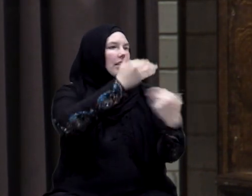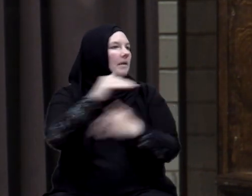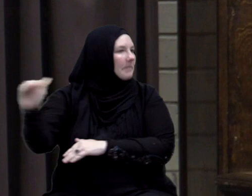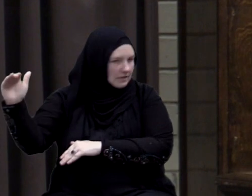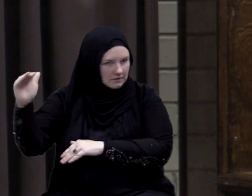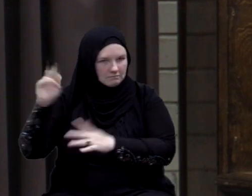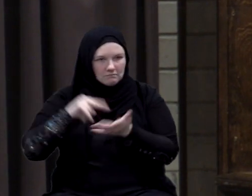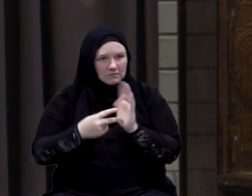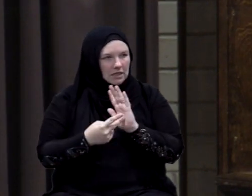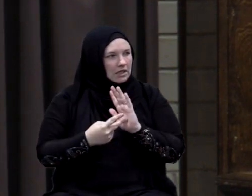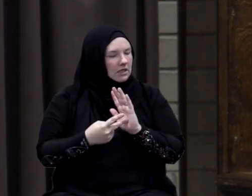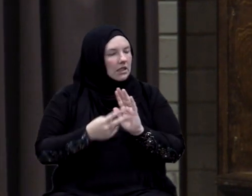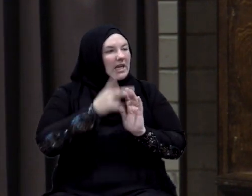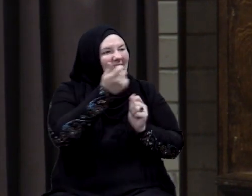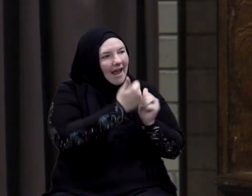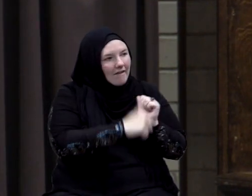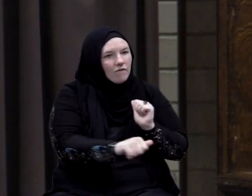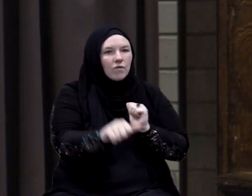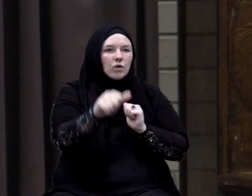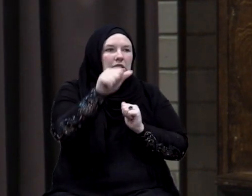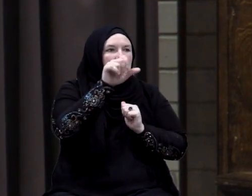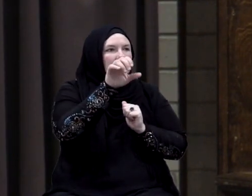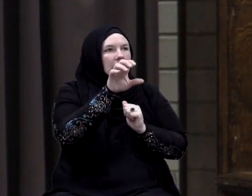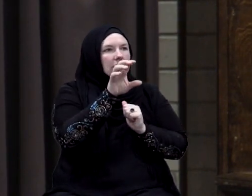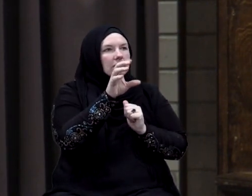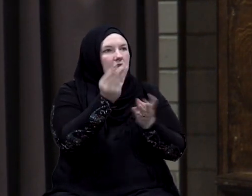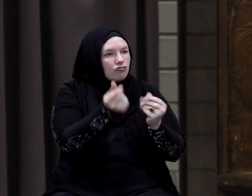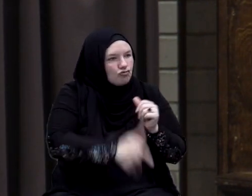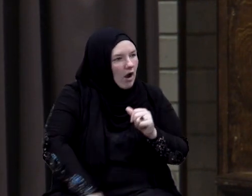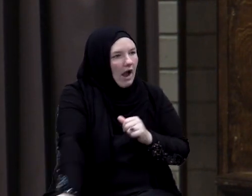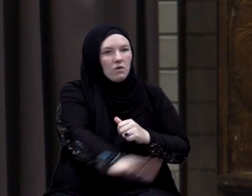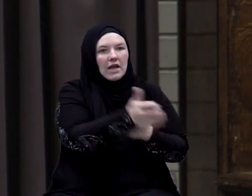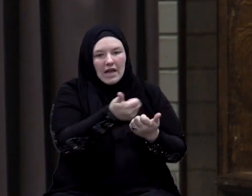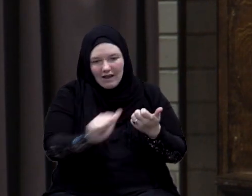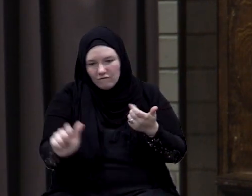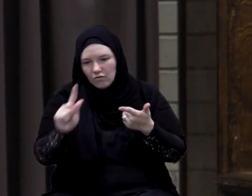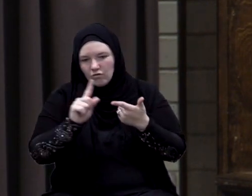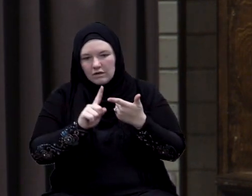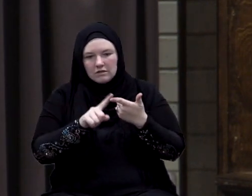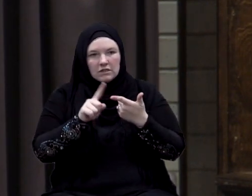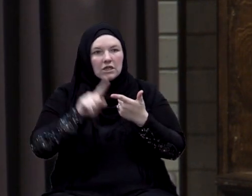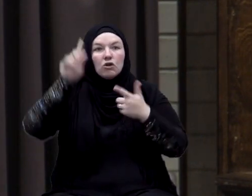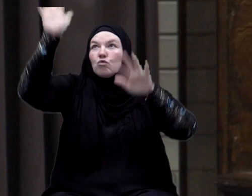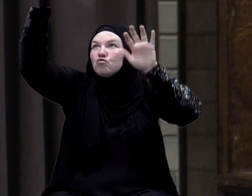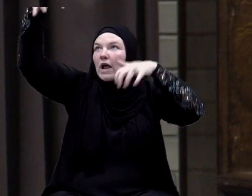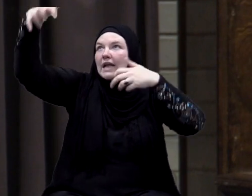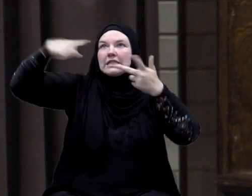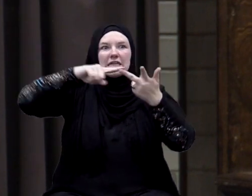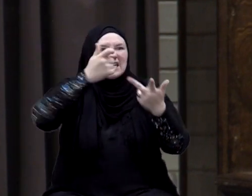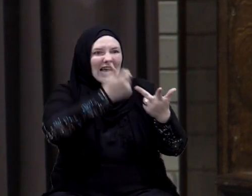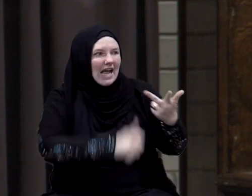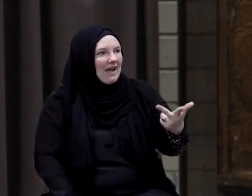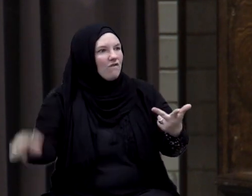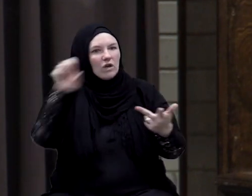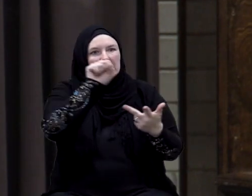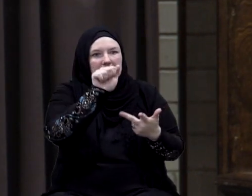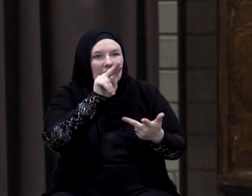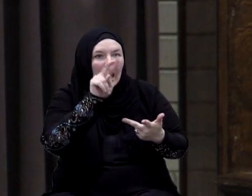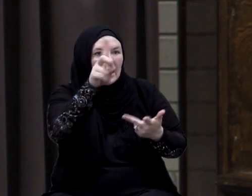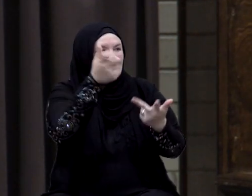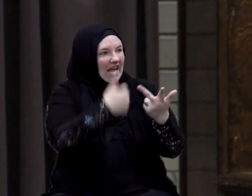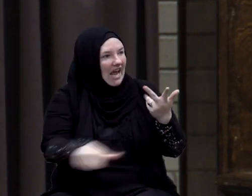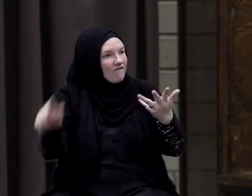So if the Quran is an exclusive book to just cite for us how many blessings Allah has given